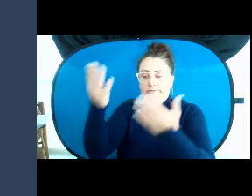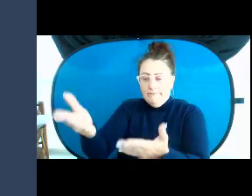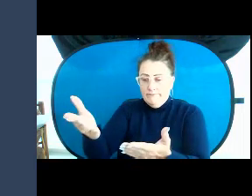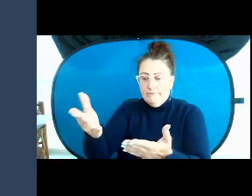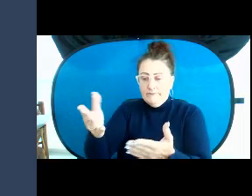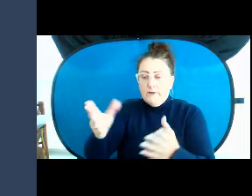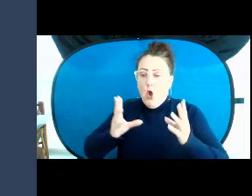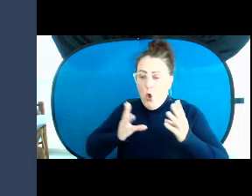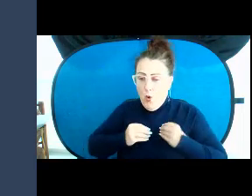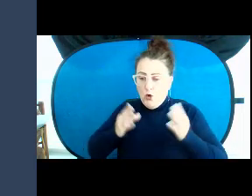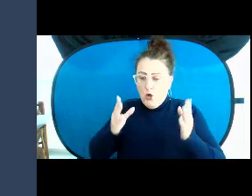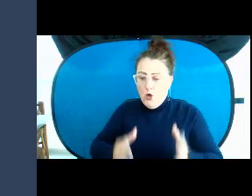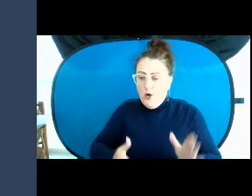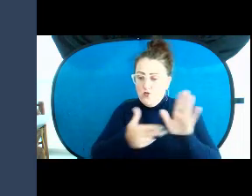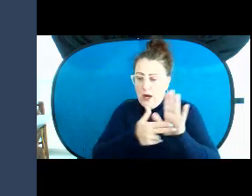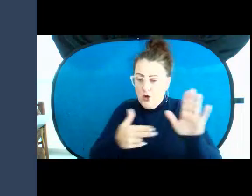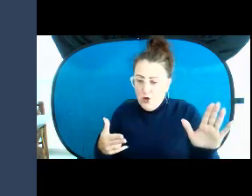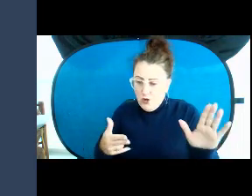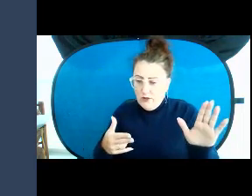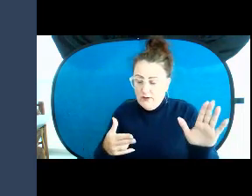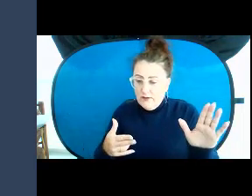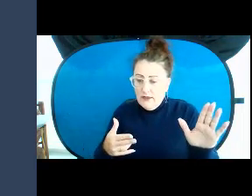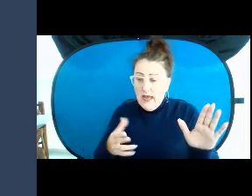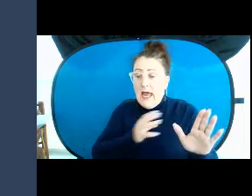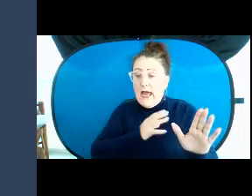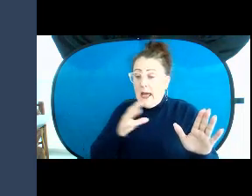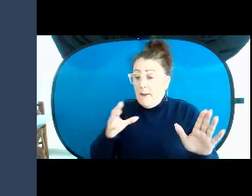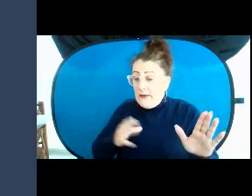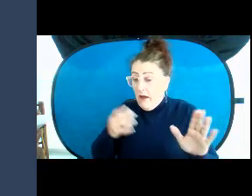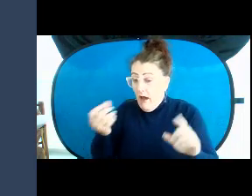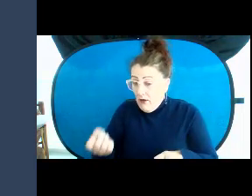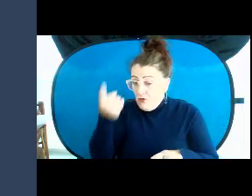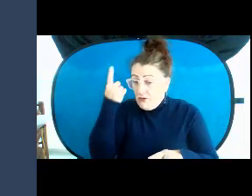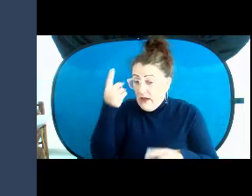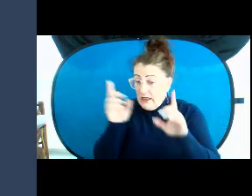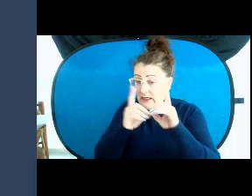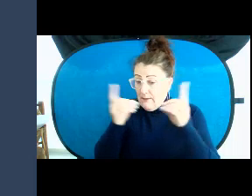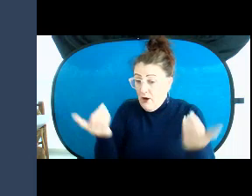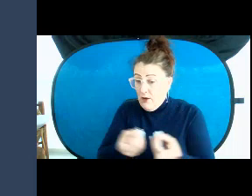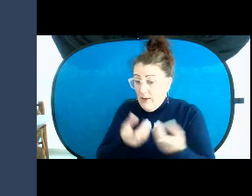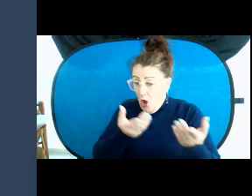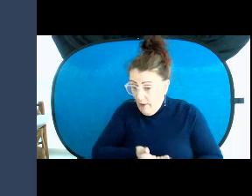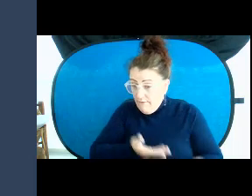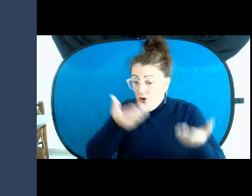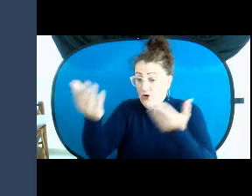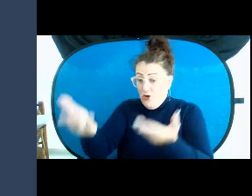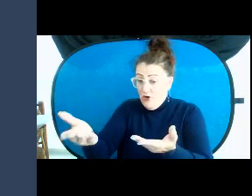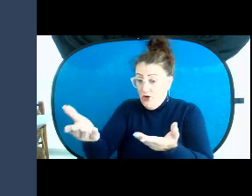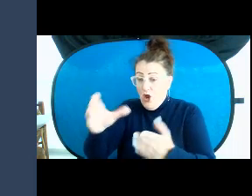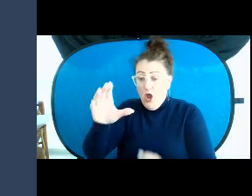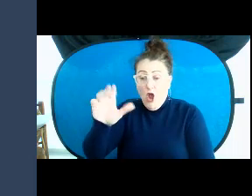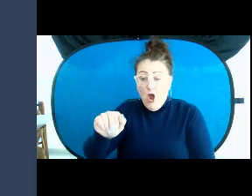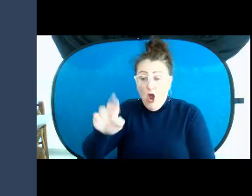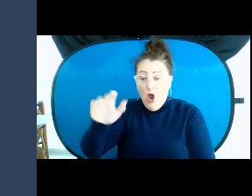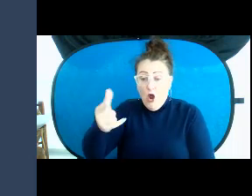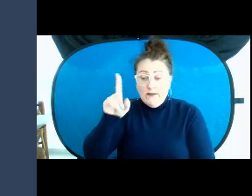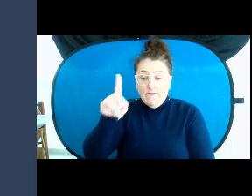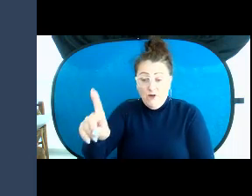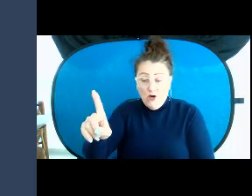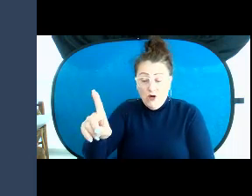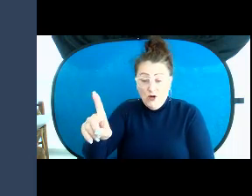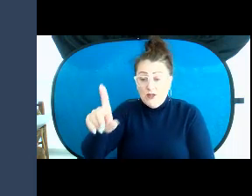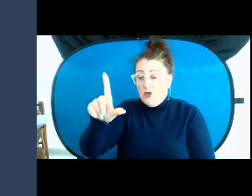of record. It is the commission's understanding the department provided this offer on August 1st,